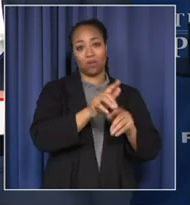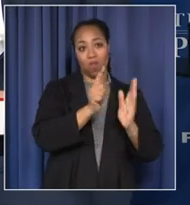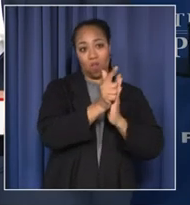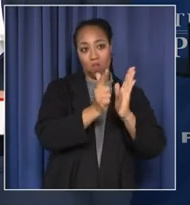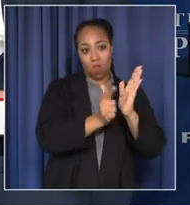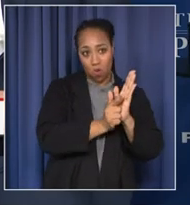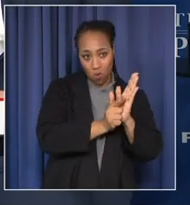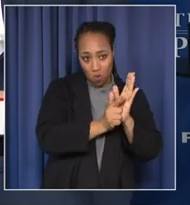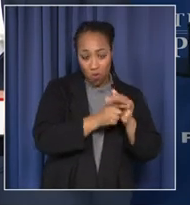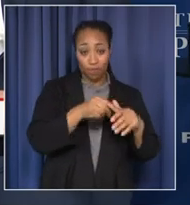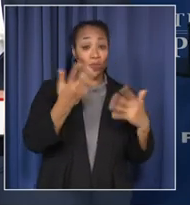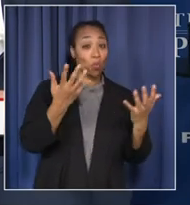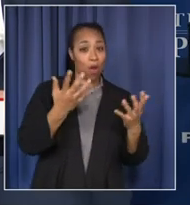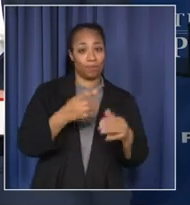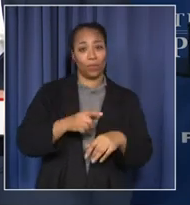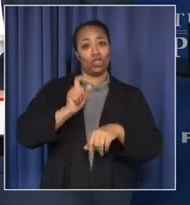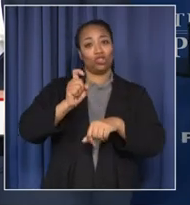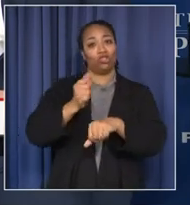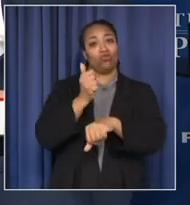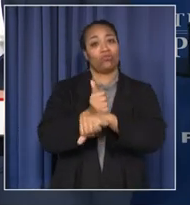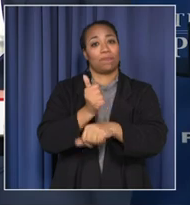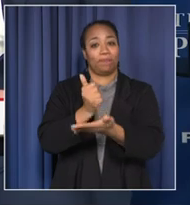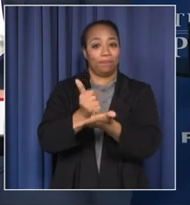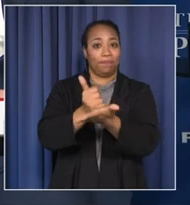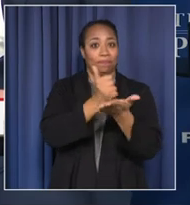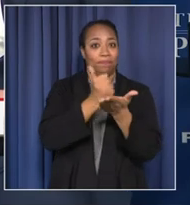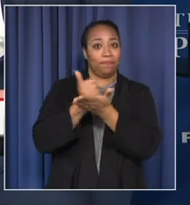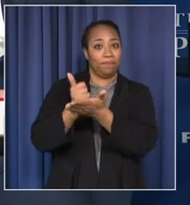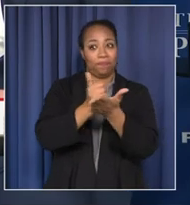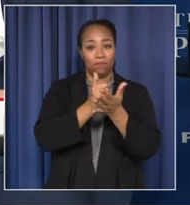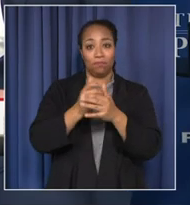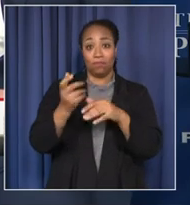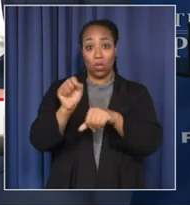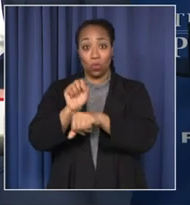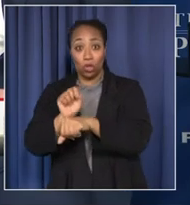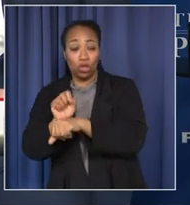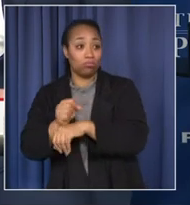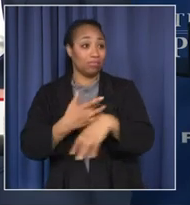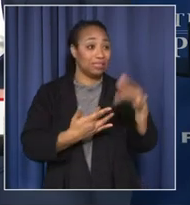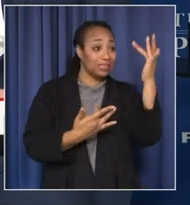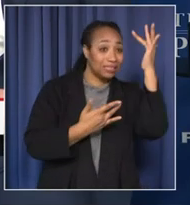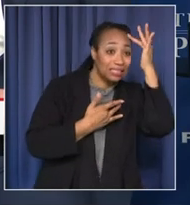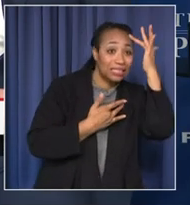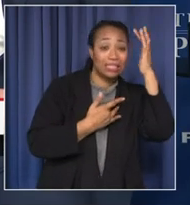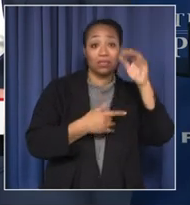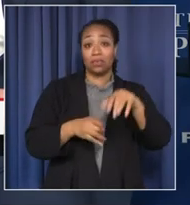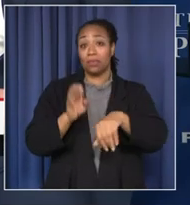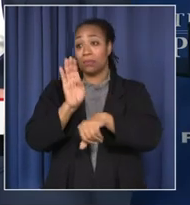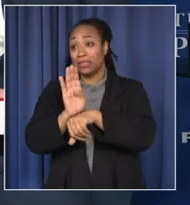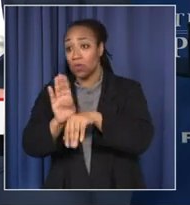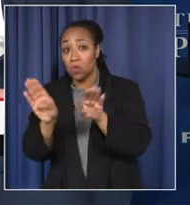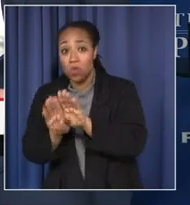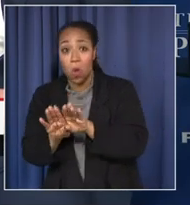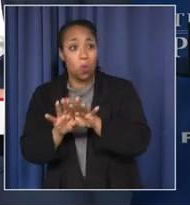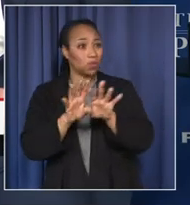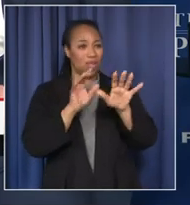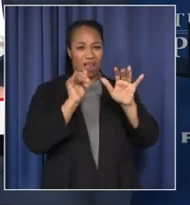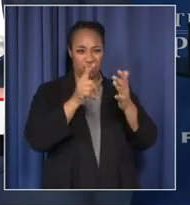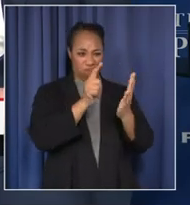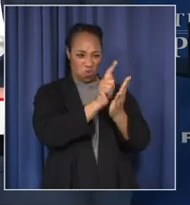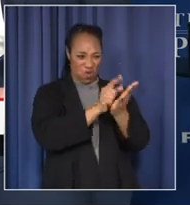period of time where people couldn't work or people were sick or businesses were closed. And some of